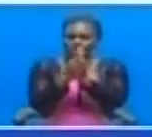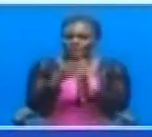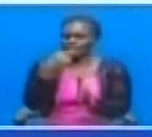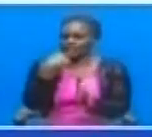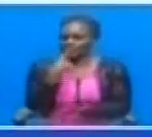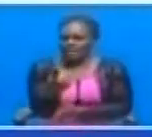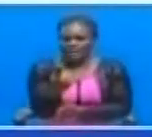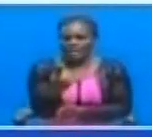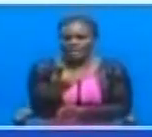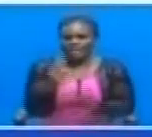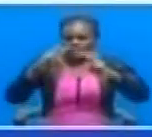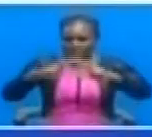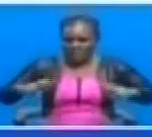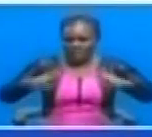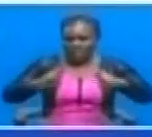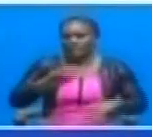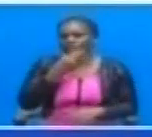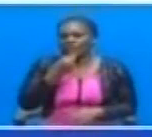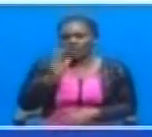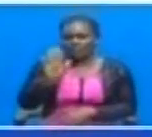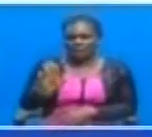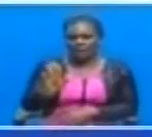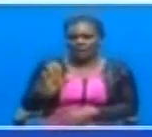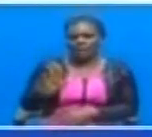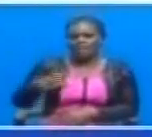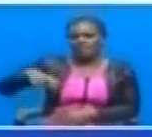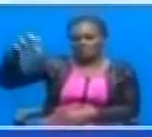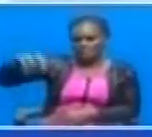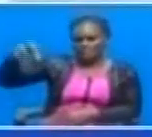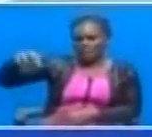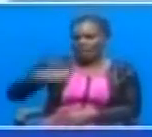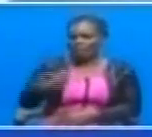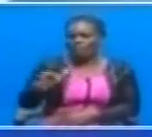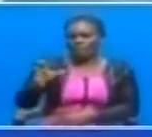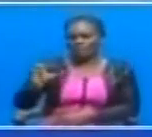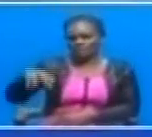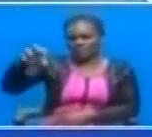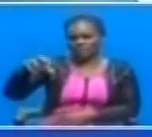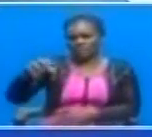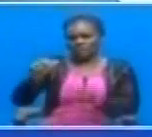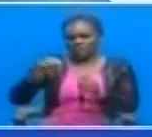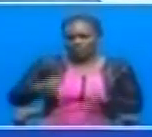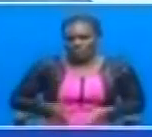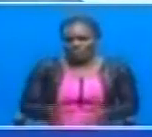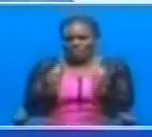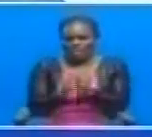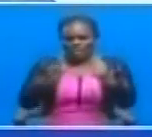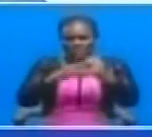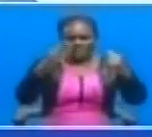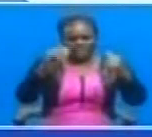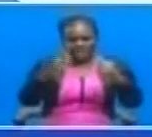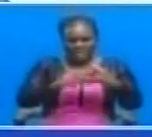details his metaphorical search for his Kenyan father, Barack Hussein Obama the Senior. Born on 18th June